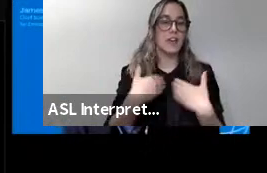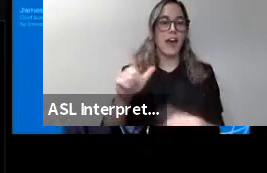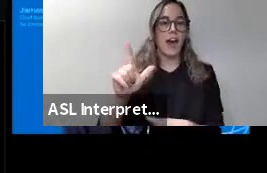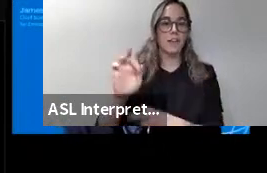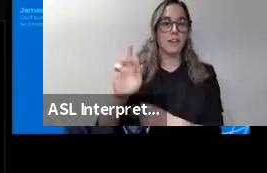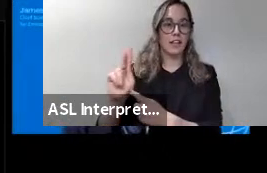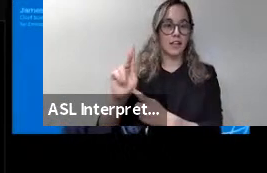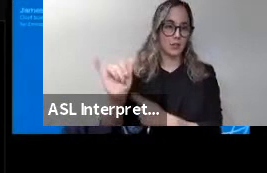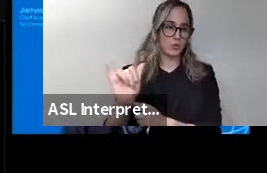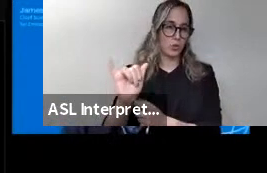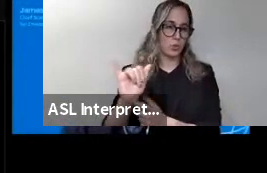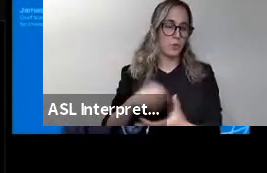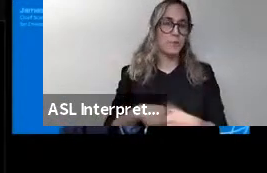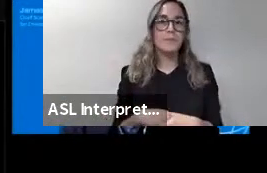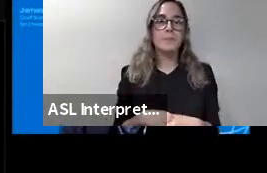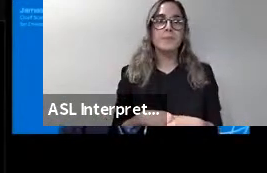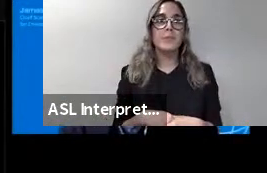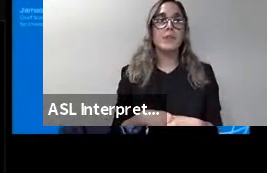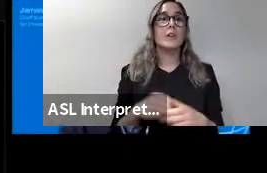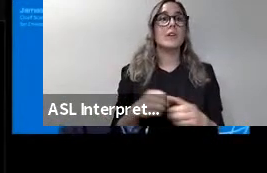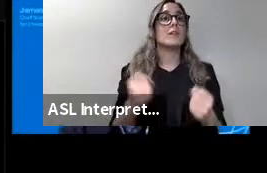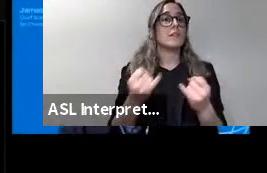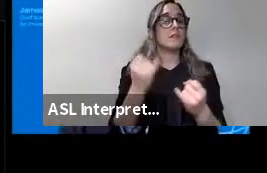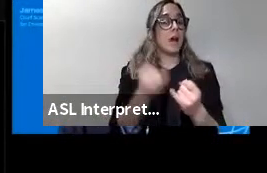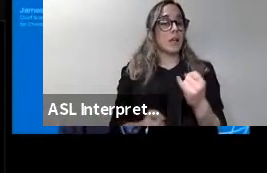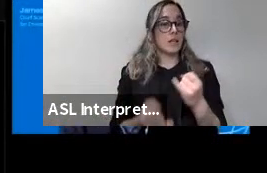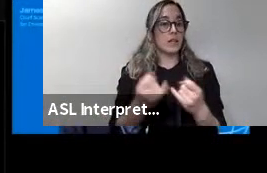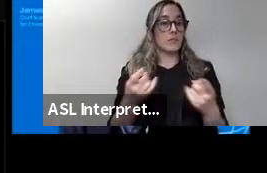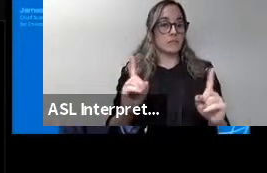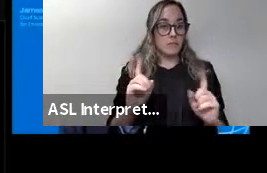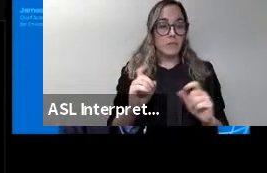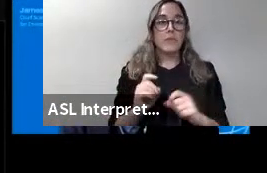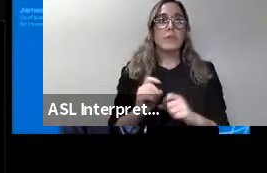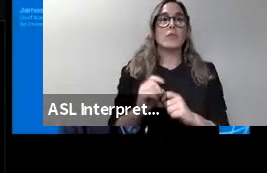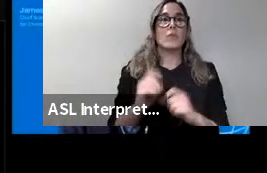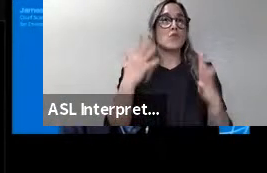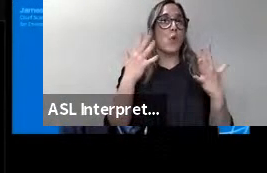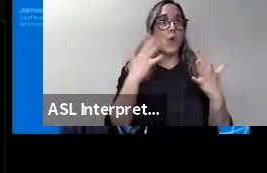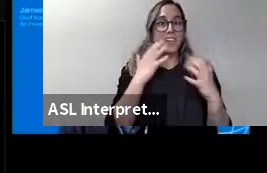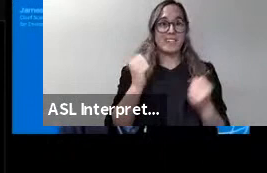bottom. So finally, in terms of noise mitigation,